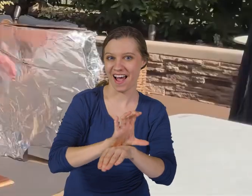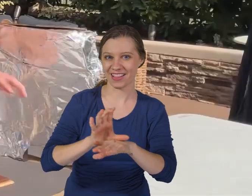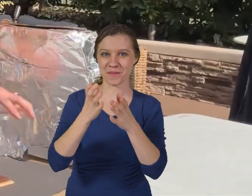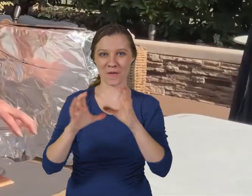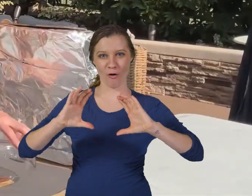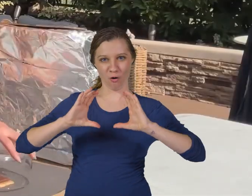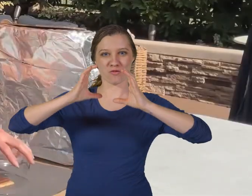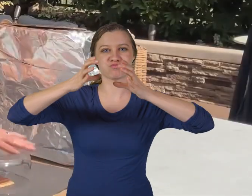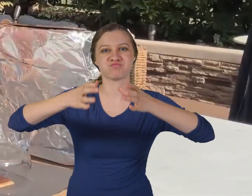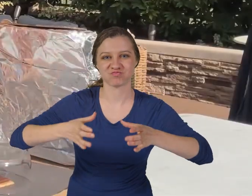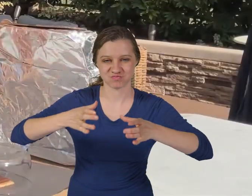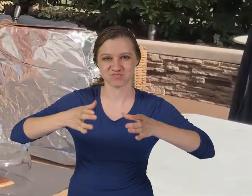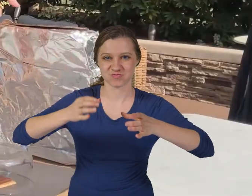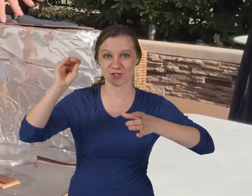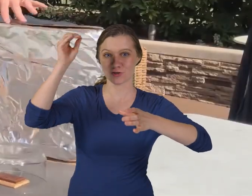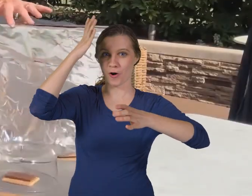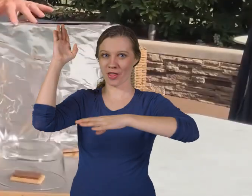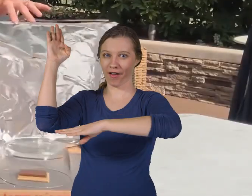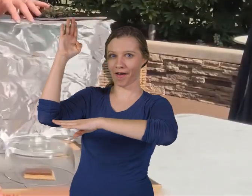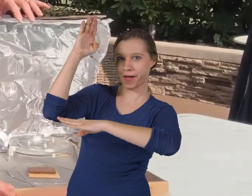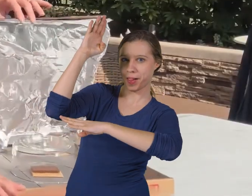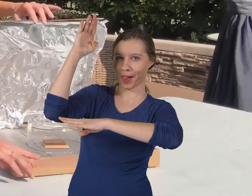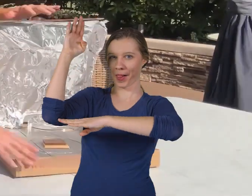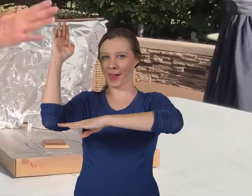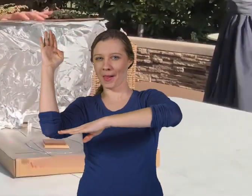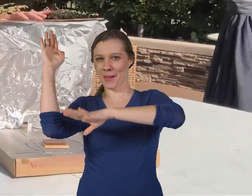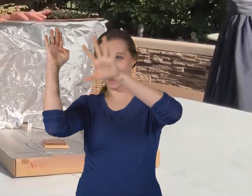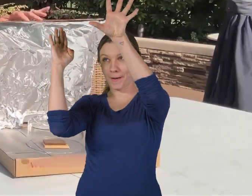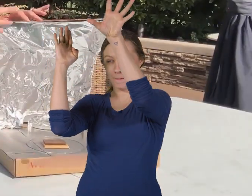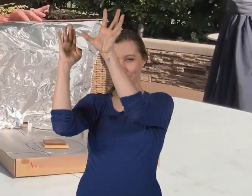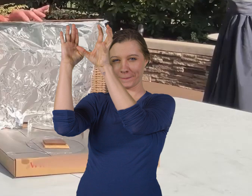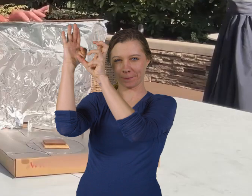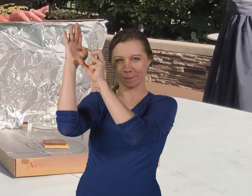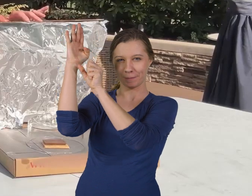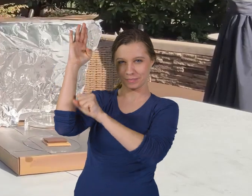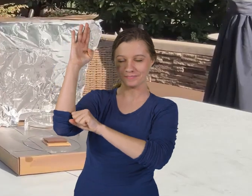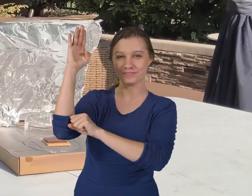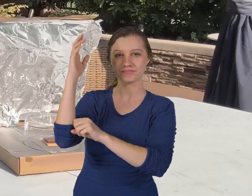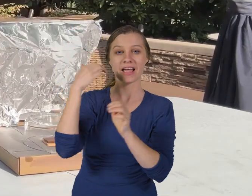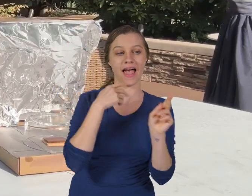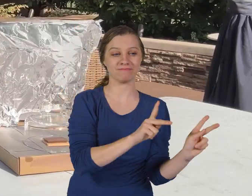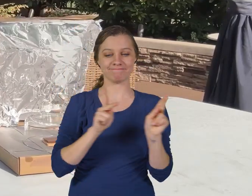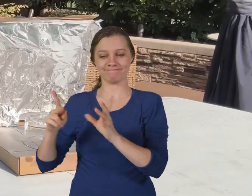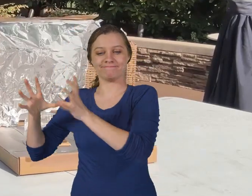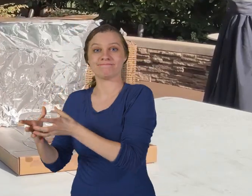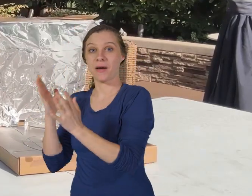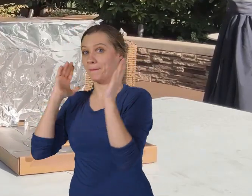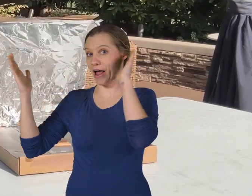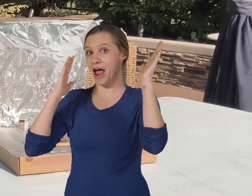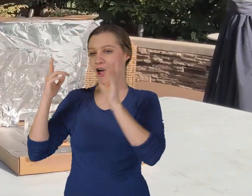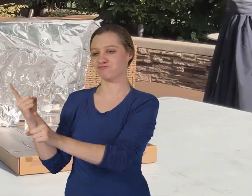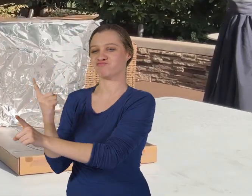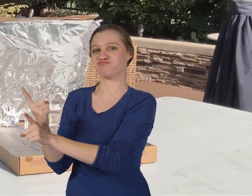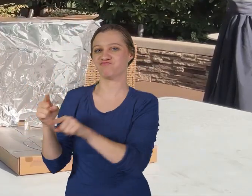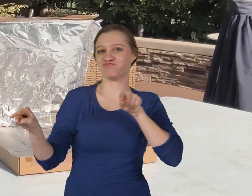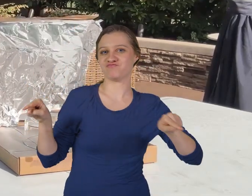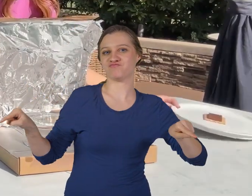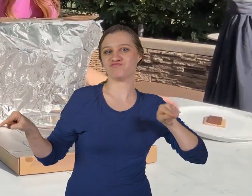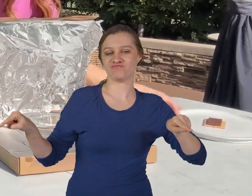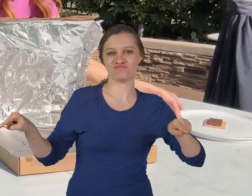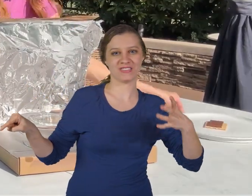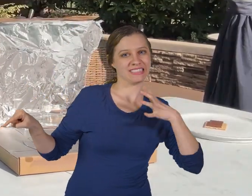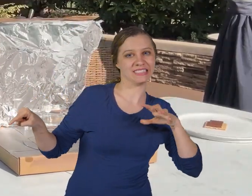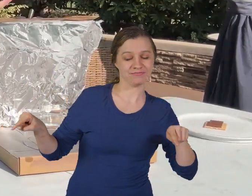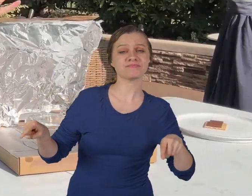in. Put your bowl on top and point your solar oven towards the sun. We have our control here so that we can